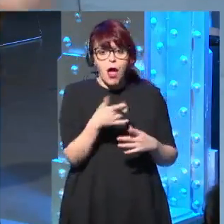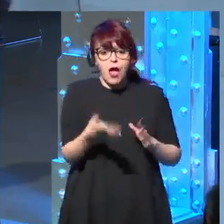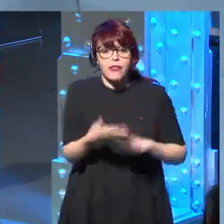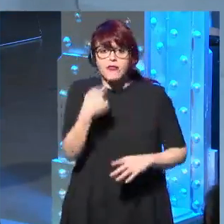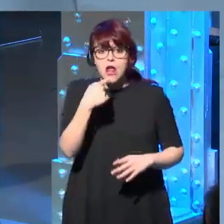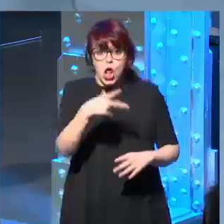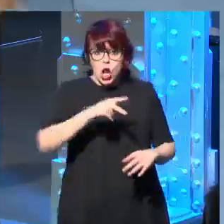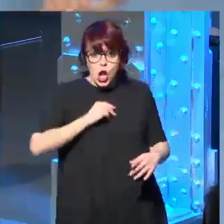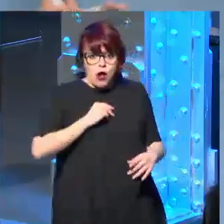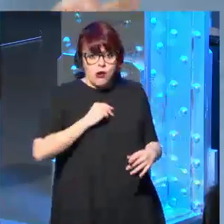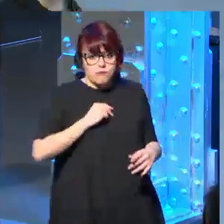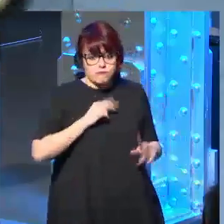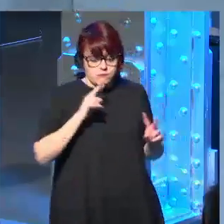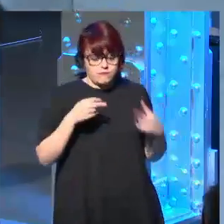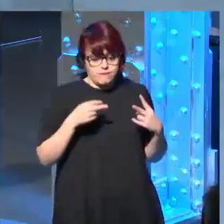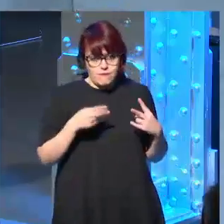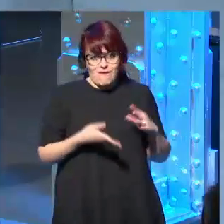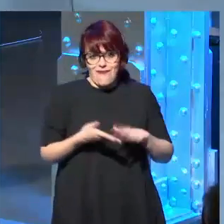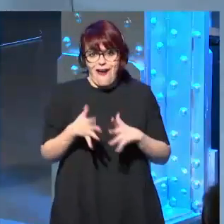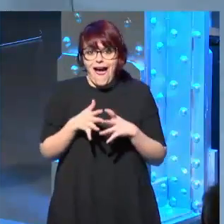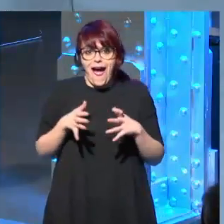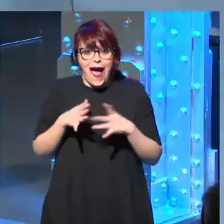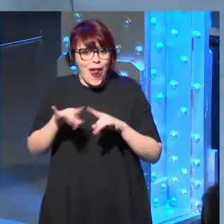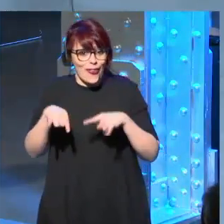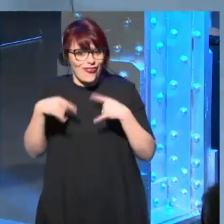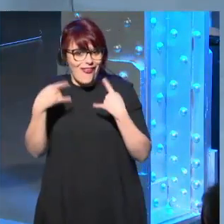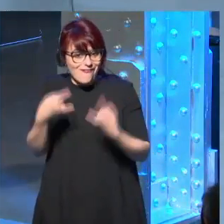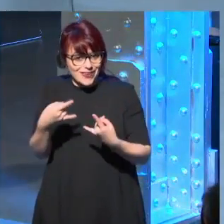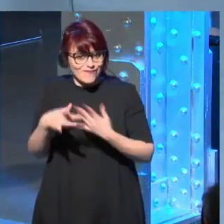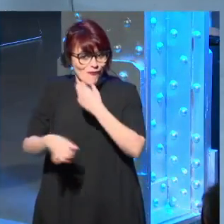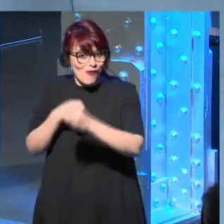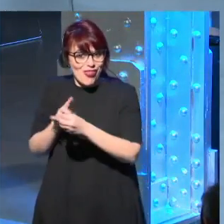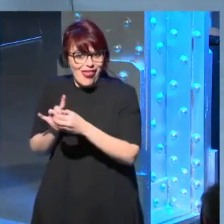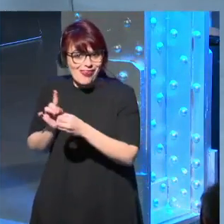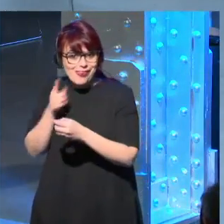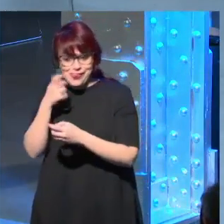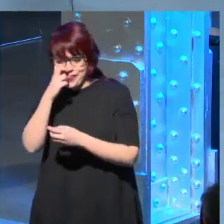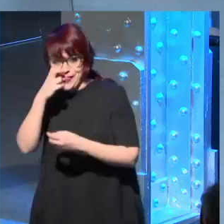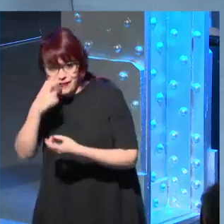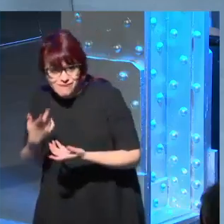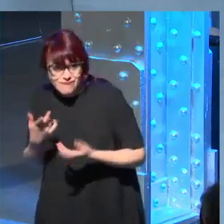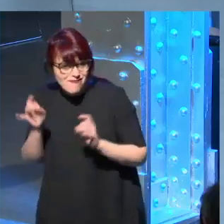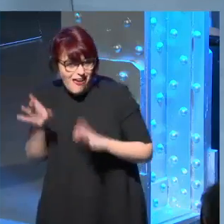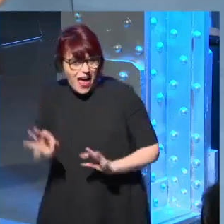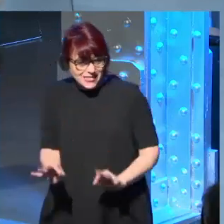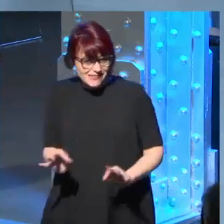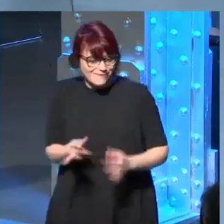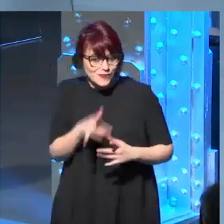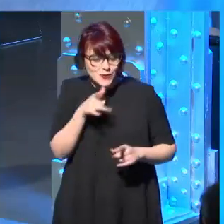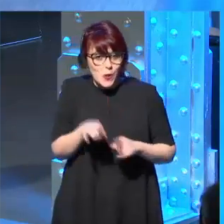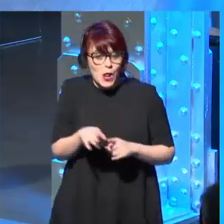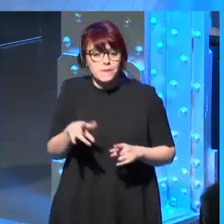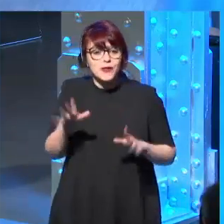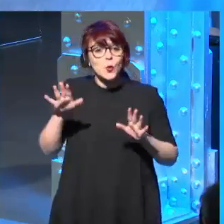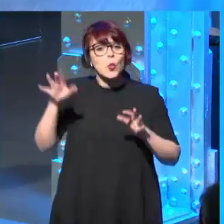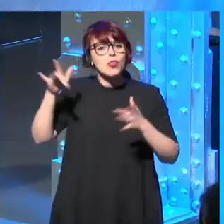it. And this happens, that happens one day, that rusty lock is opened,